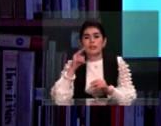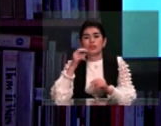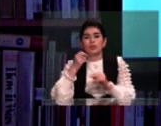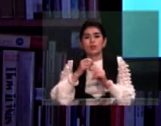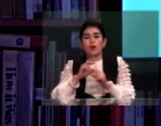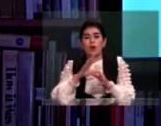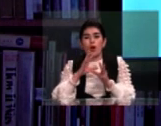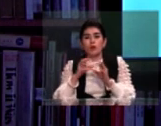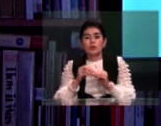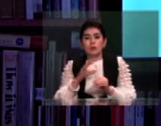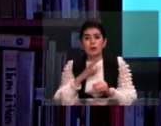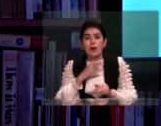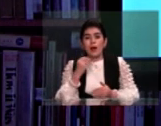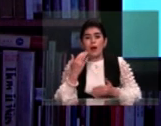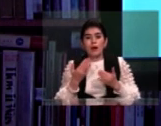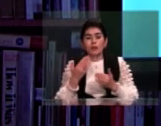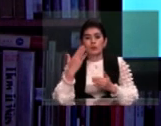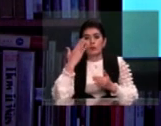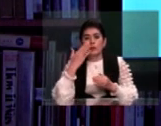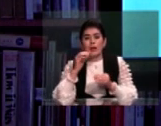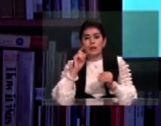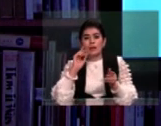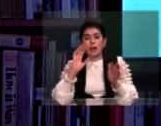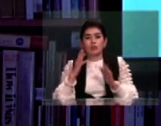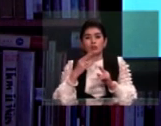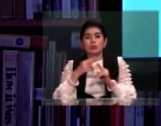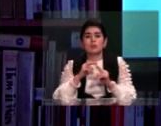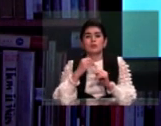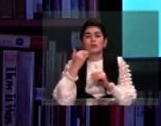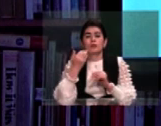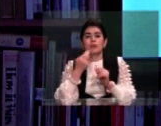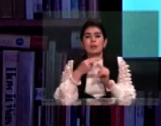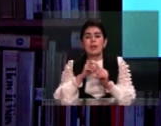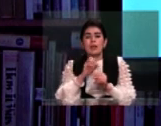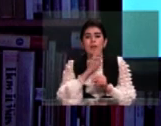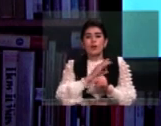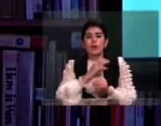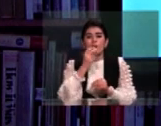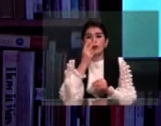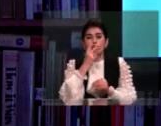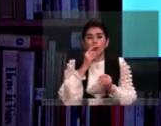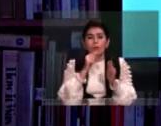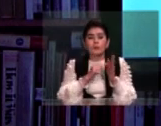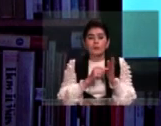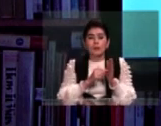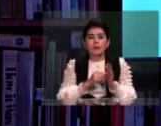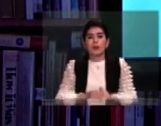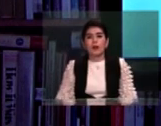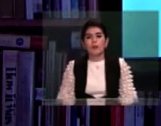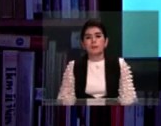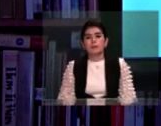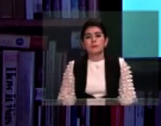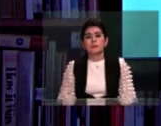ifoda hosil bo'ladi. Agar yuza yaltiroq bo'lsa, u holda biz bu ifodani 2 ga ko'paytirib qo'yamiz.